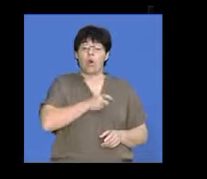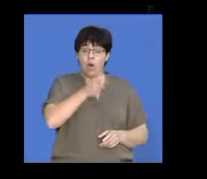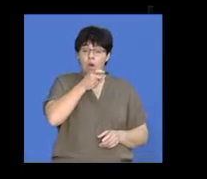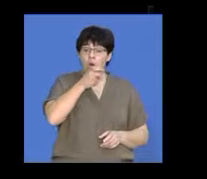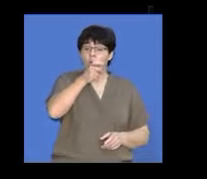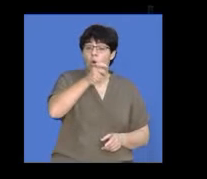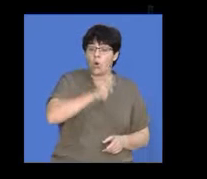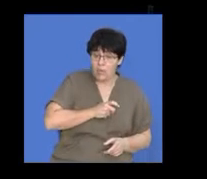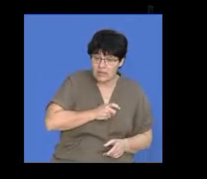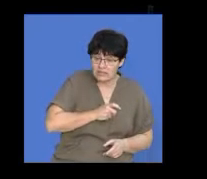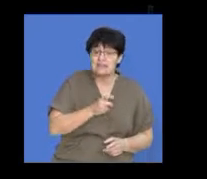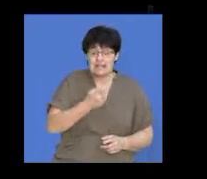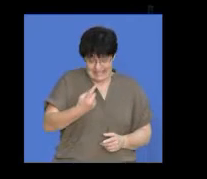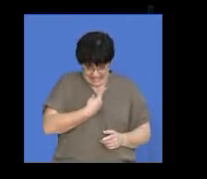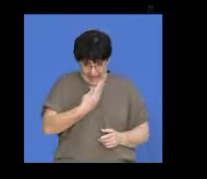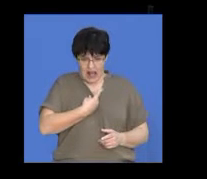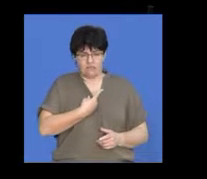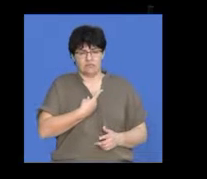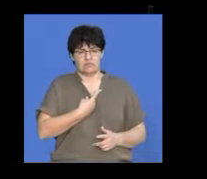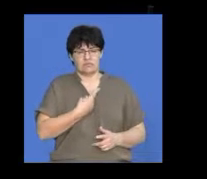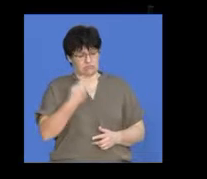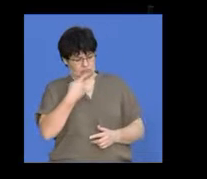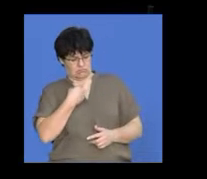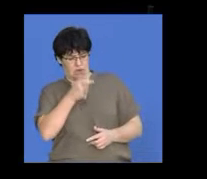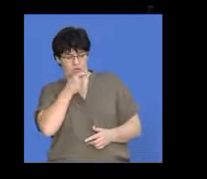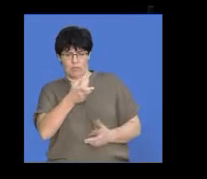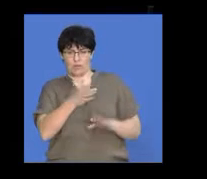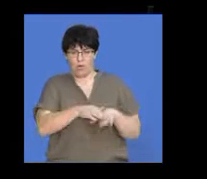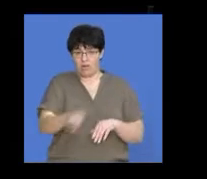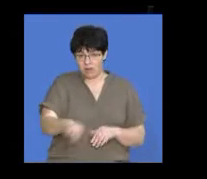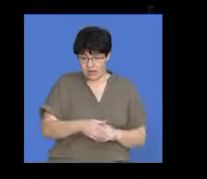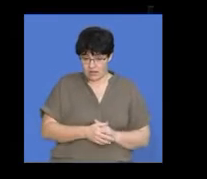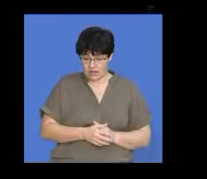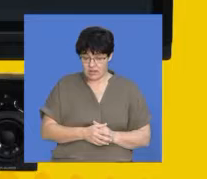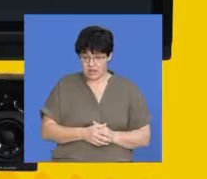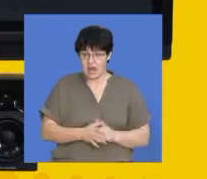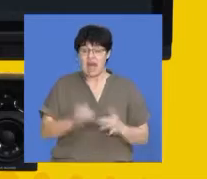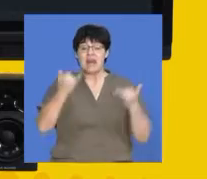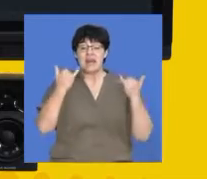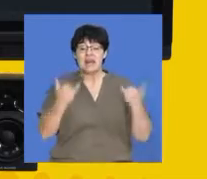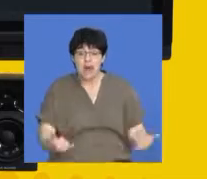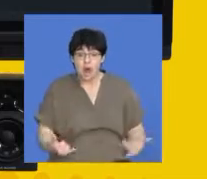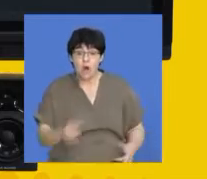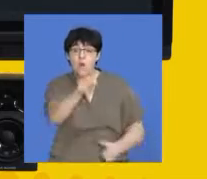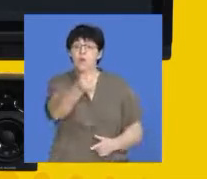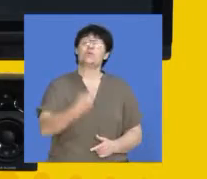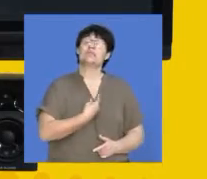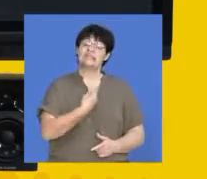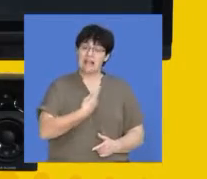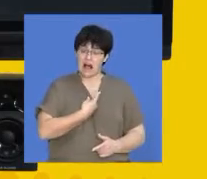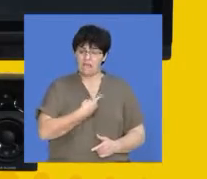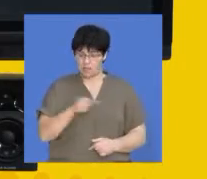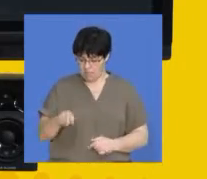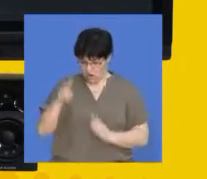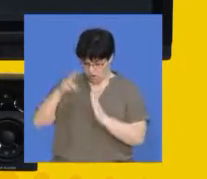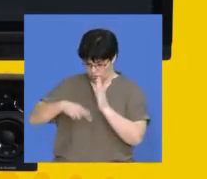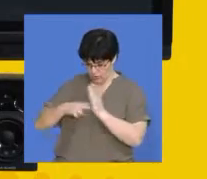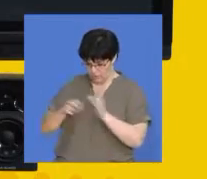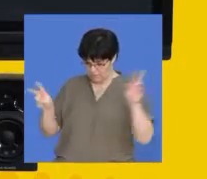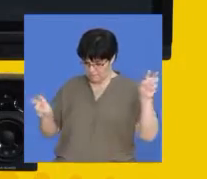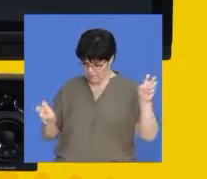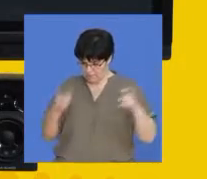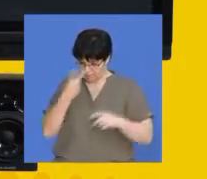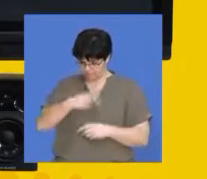your own judgment. Okay, so this is where you are now going to interpret the